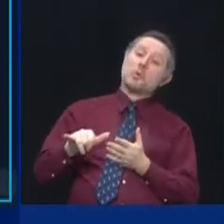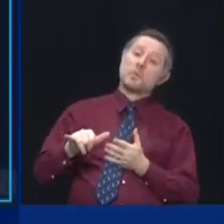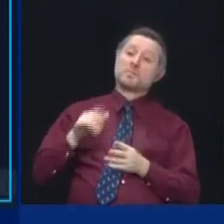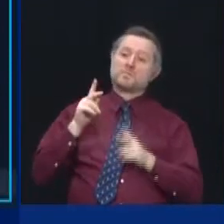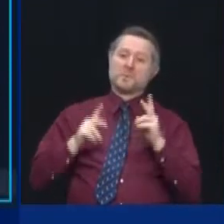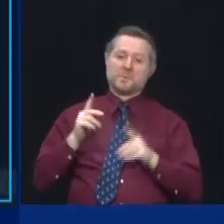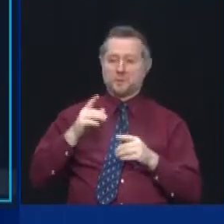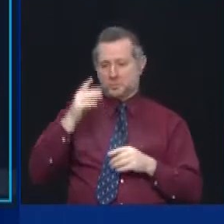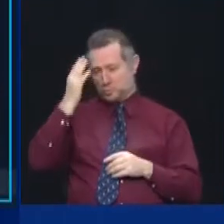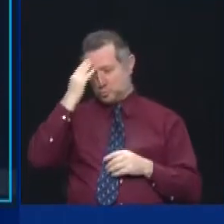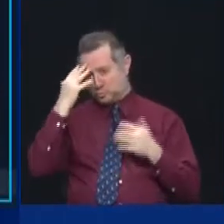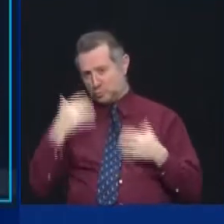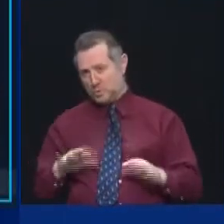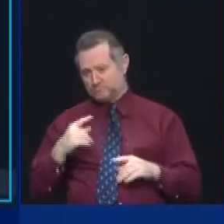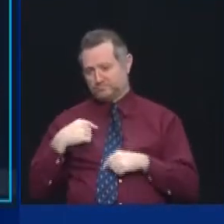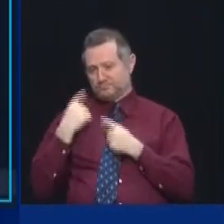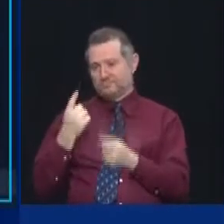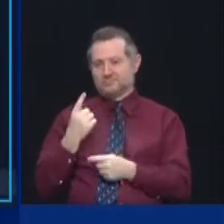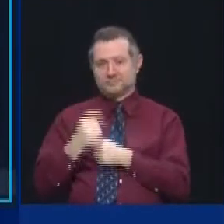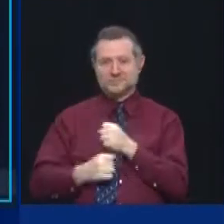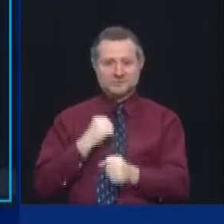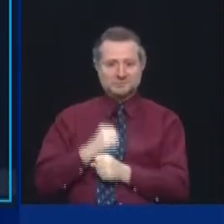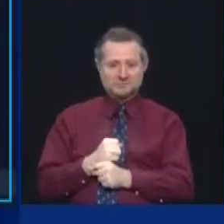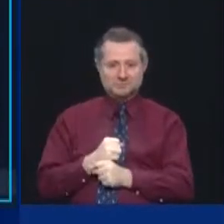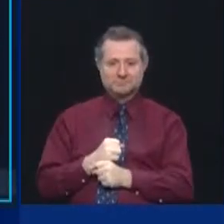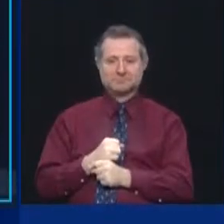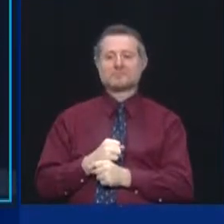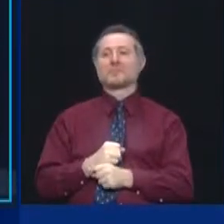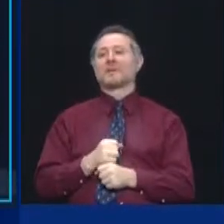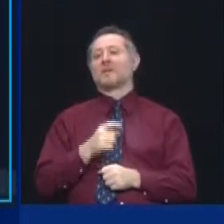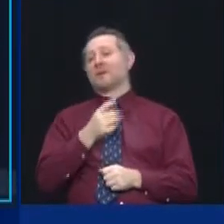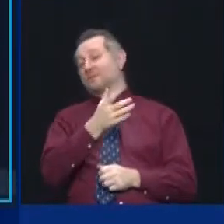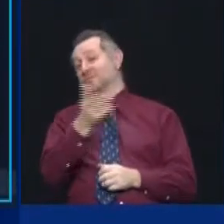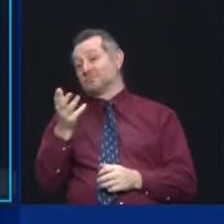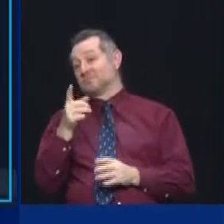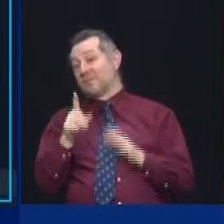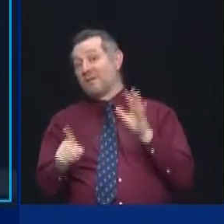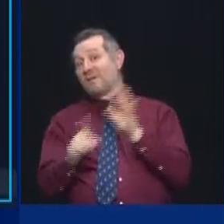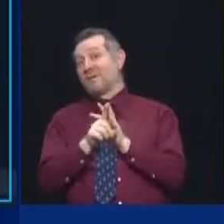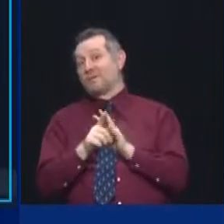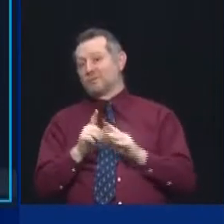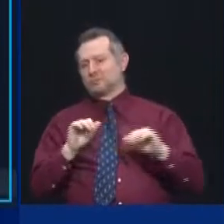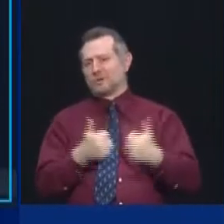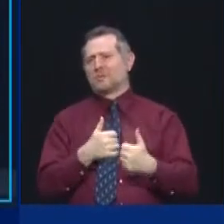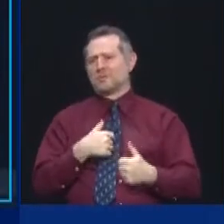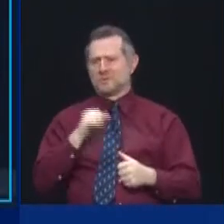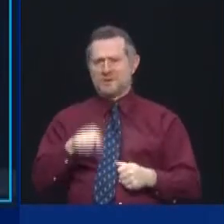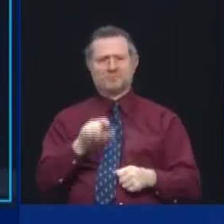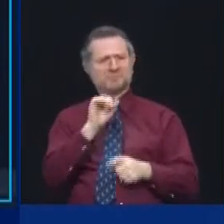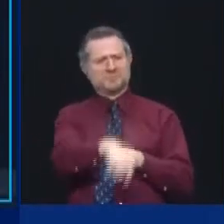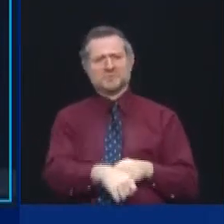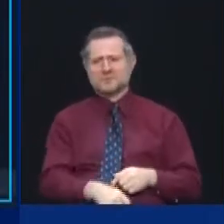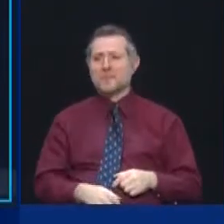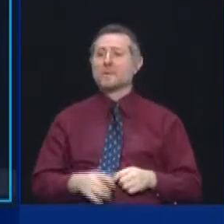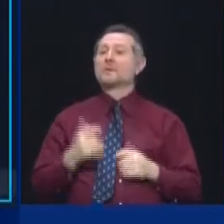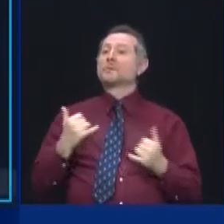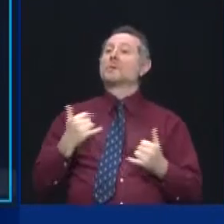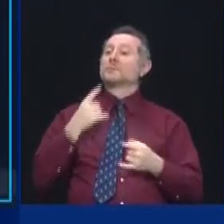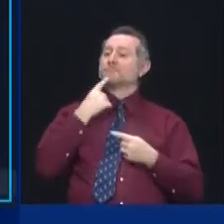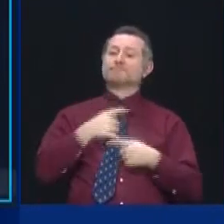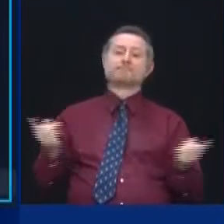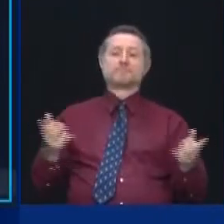Over 60% of the people of New York have at least one dose, and we are going to continue until we get that number